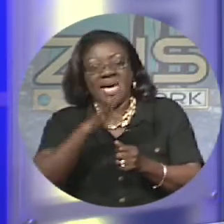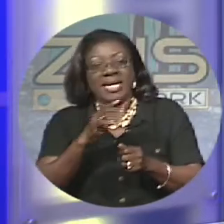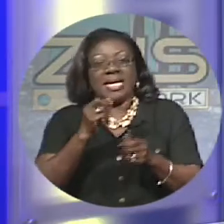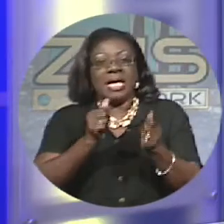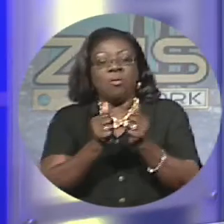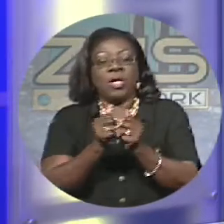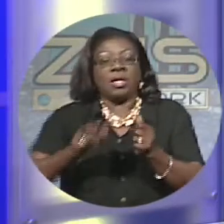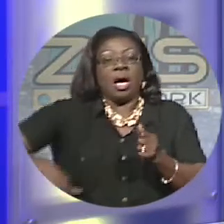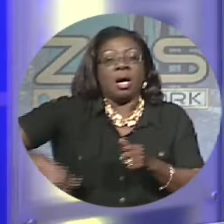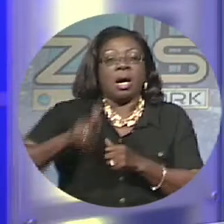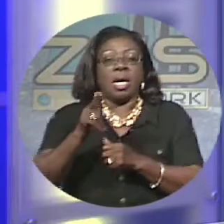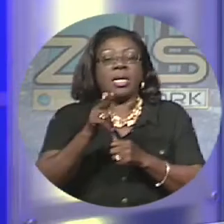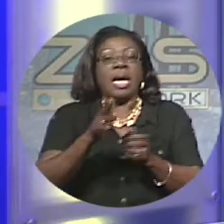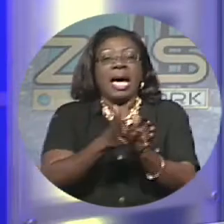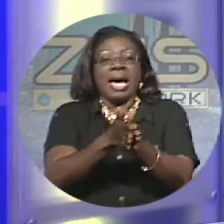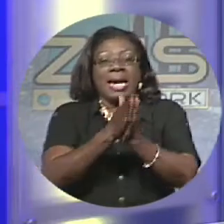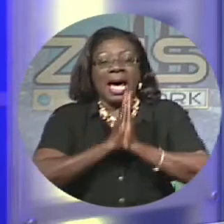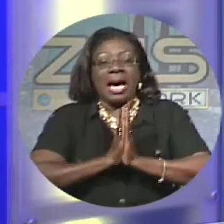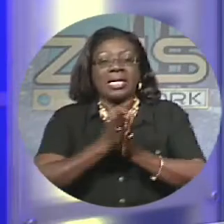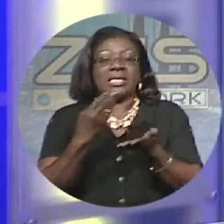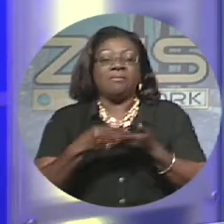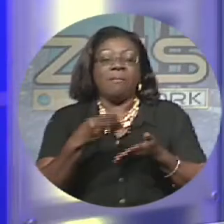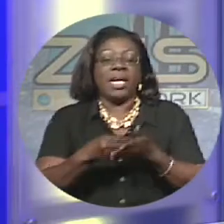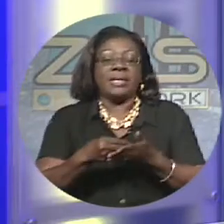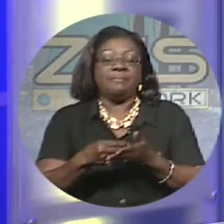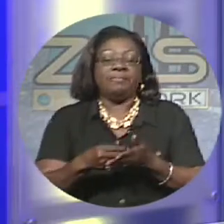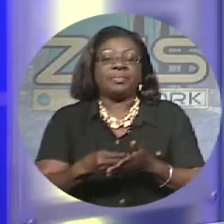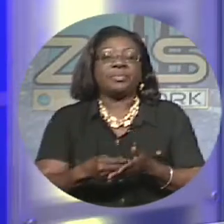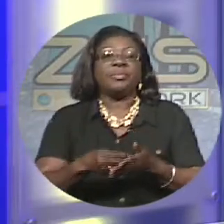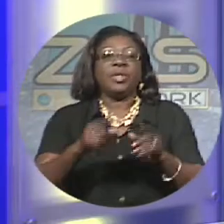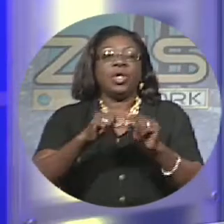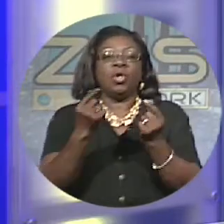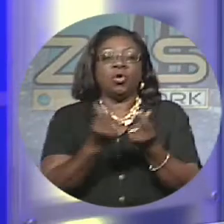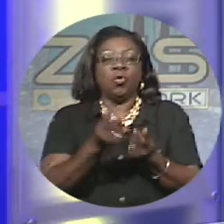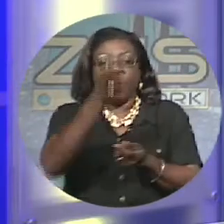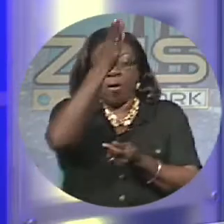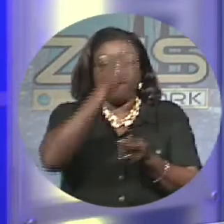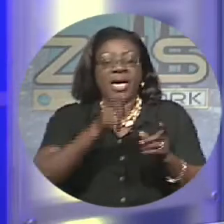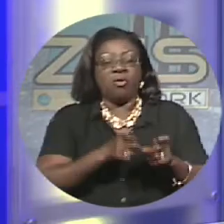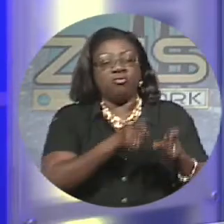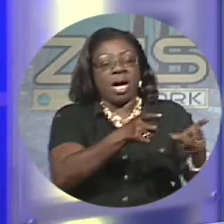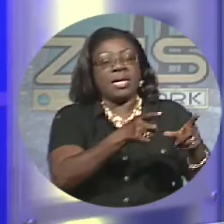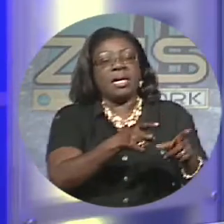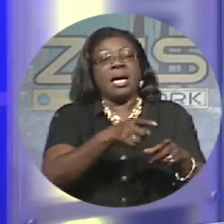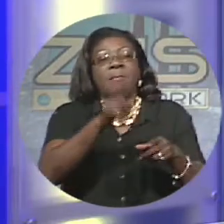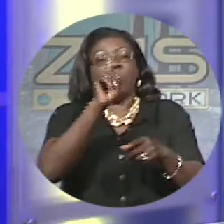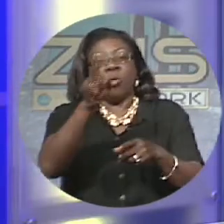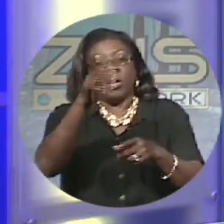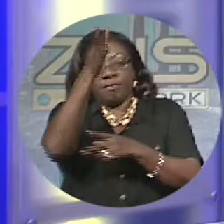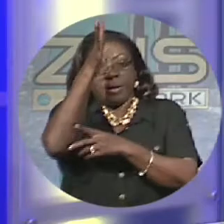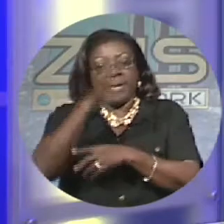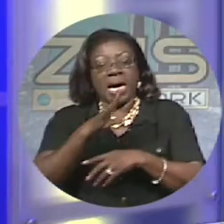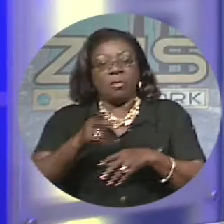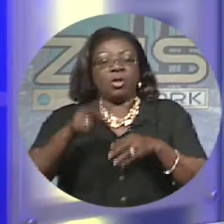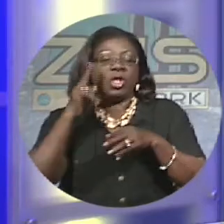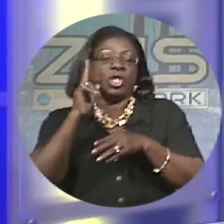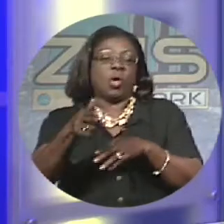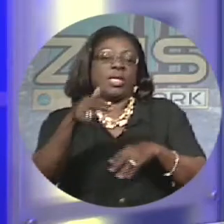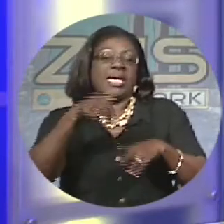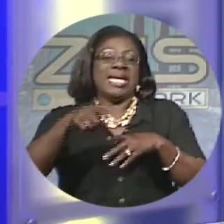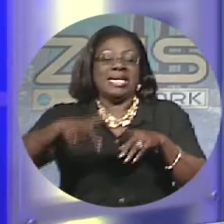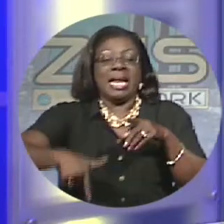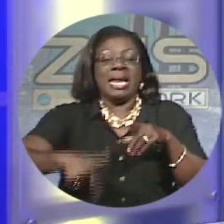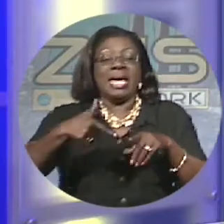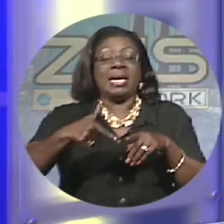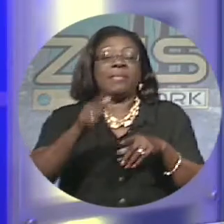with a group of men, ran off as shots were fired. The other man got away, but police say the victim was shot to the leg by one of the suspects.